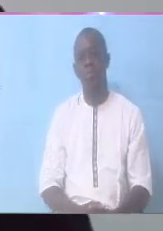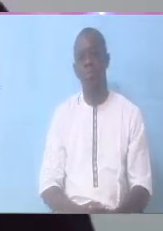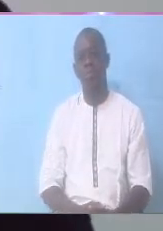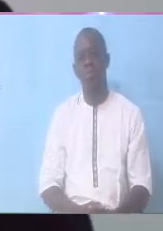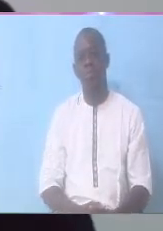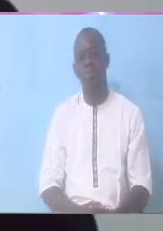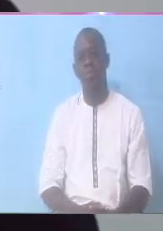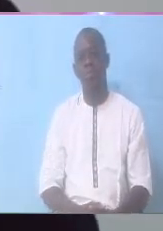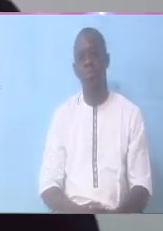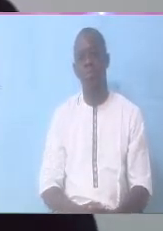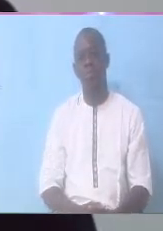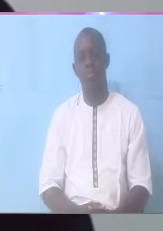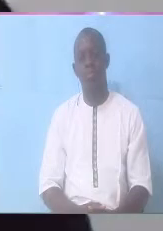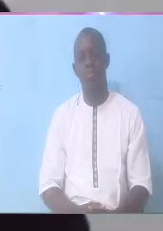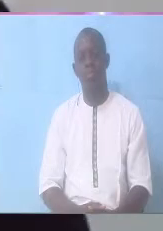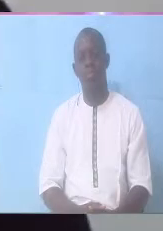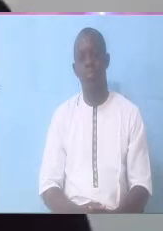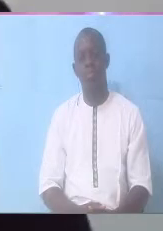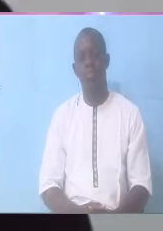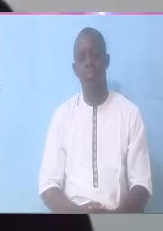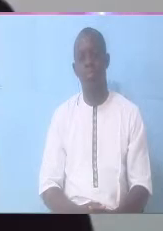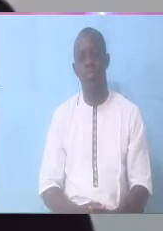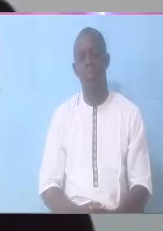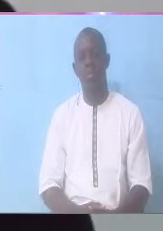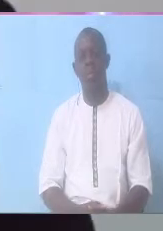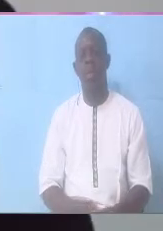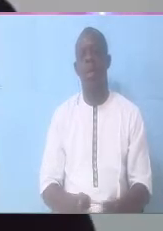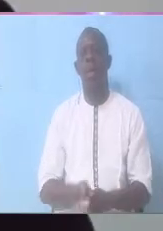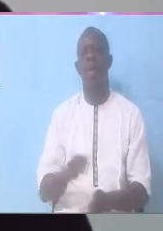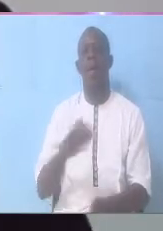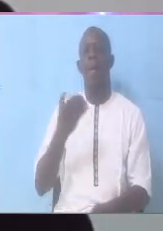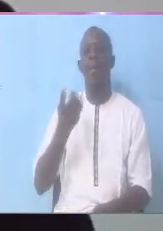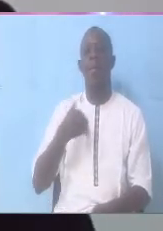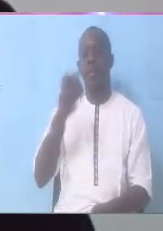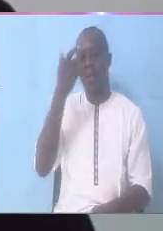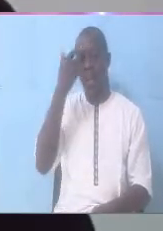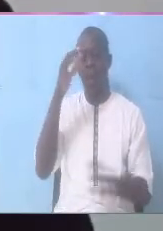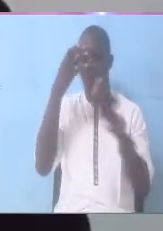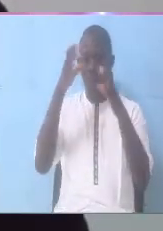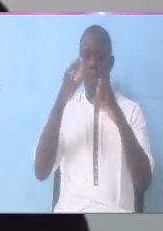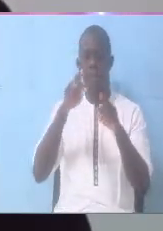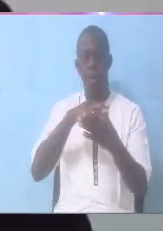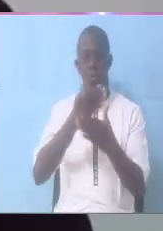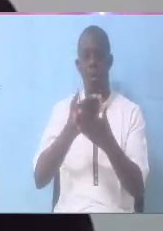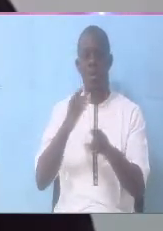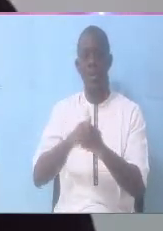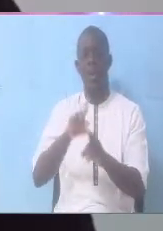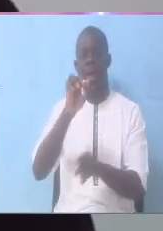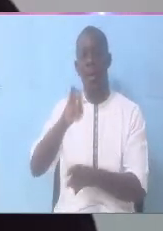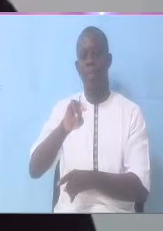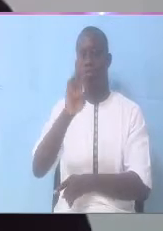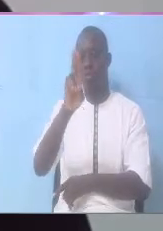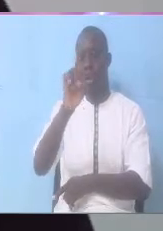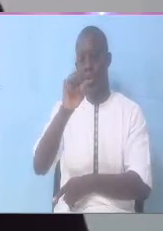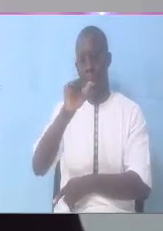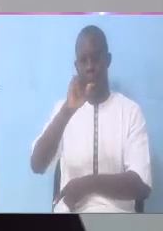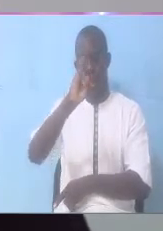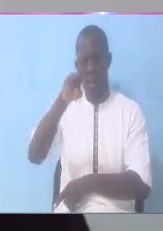So in fact, there was a problem between Al Musa Jammeh, because Tumbul, according to Musa Jammeh, people have been arrested and beaten in